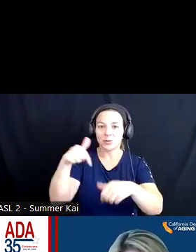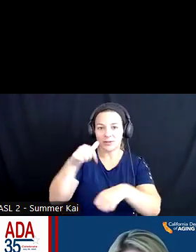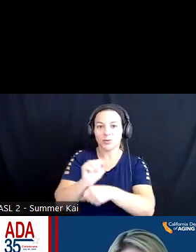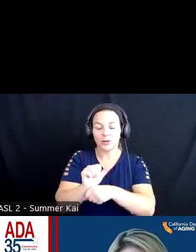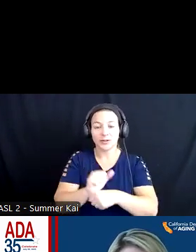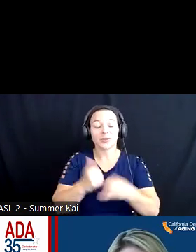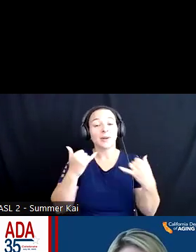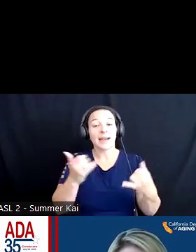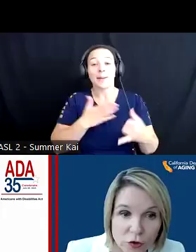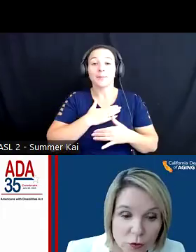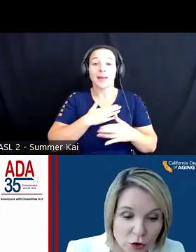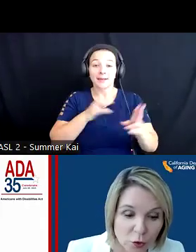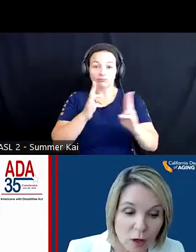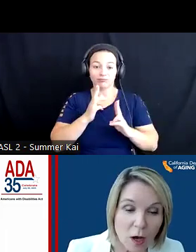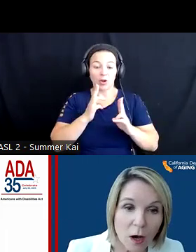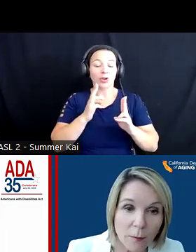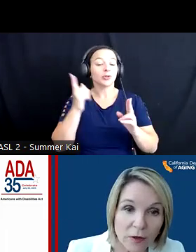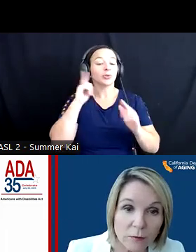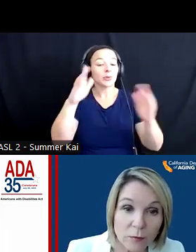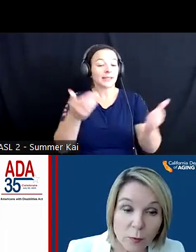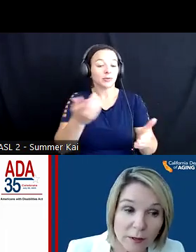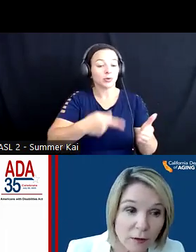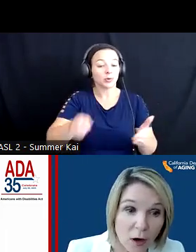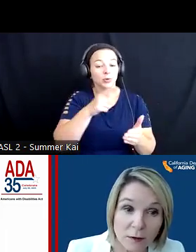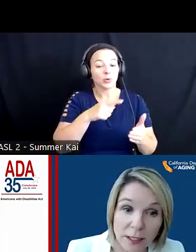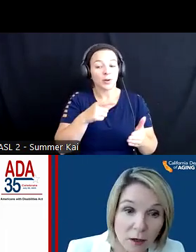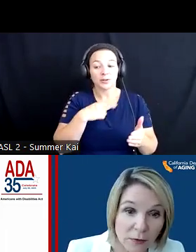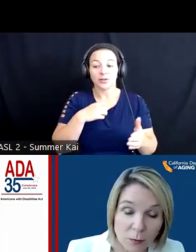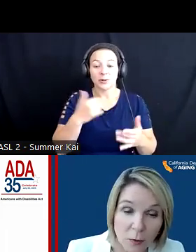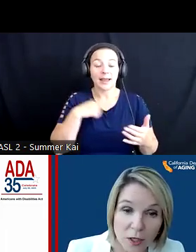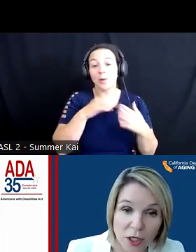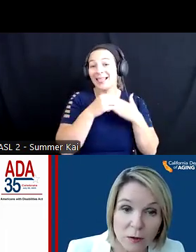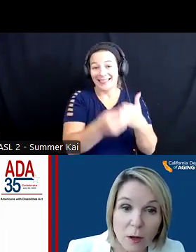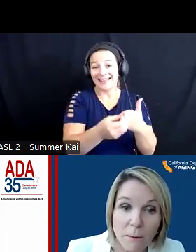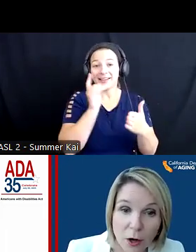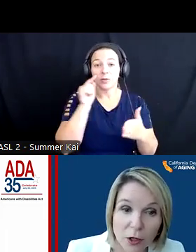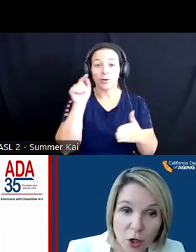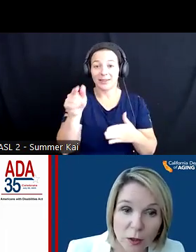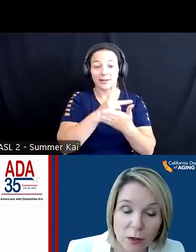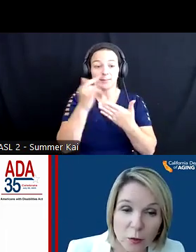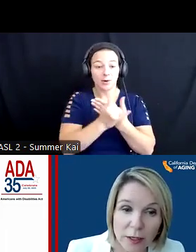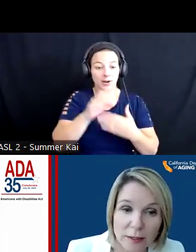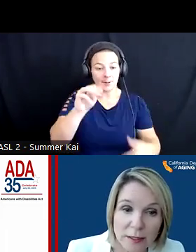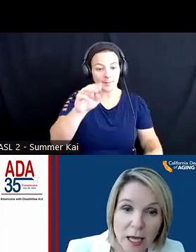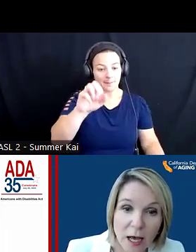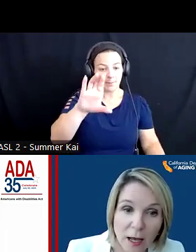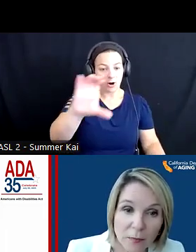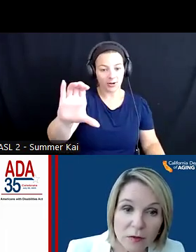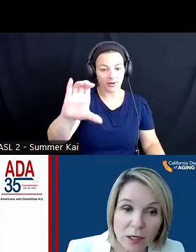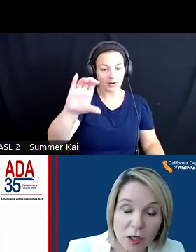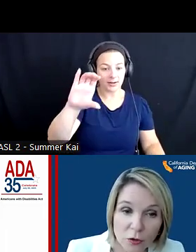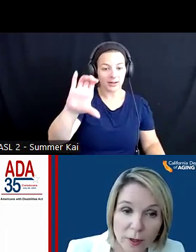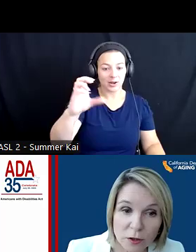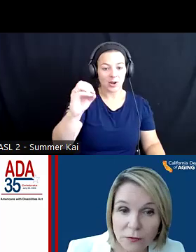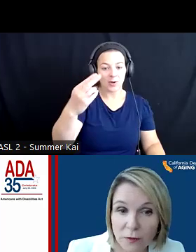tremendous honor to introduce you to our lead on this project, Mark Cohen, who is